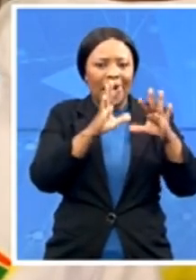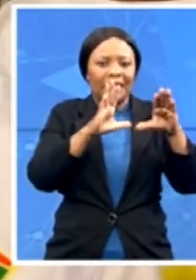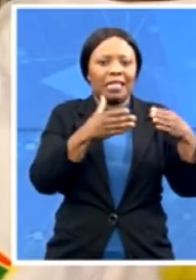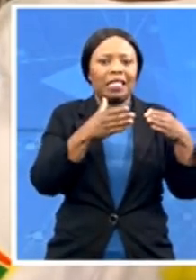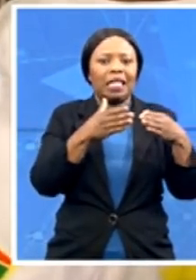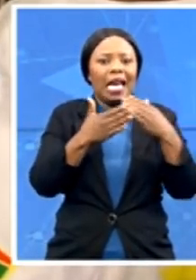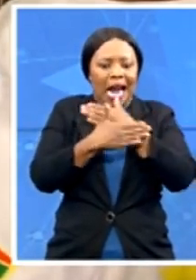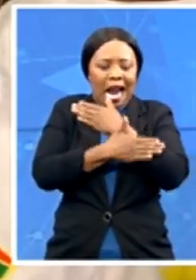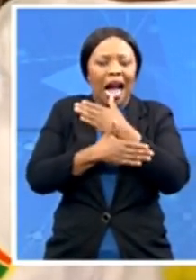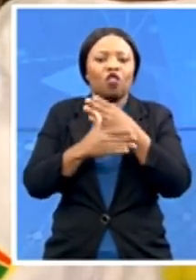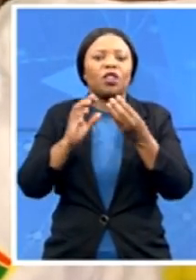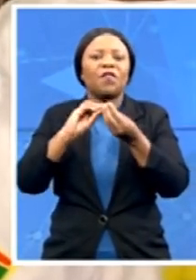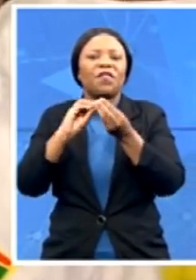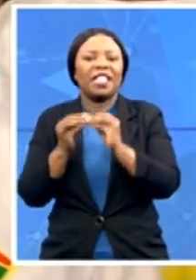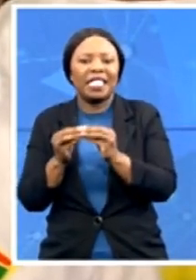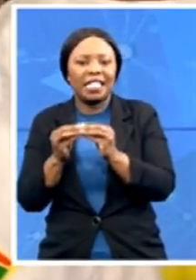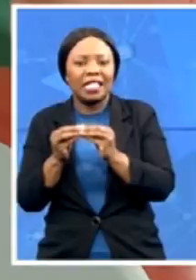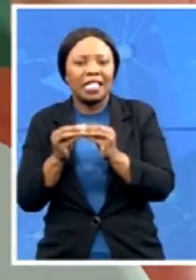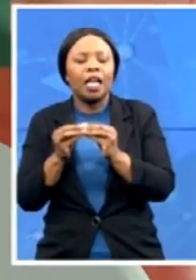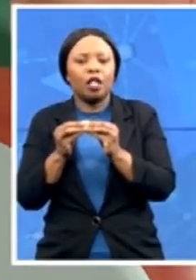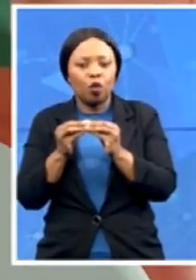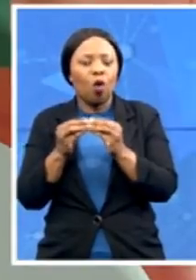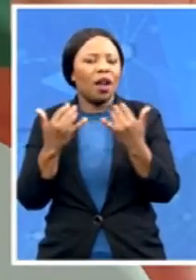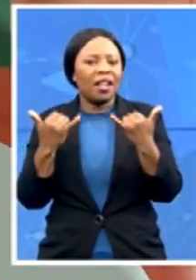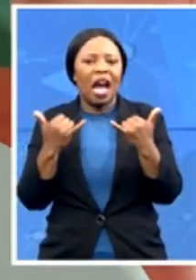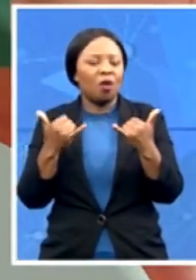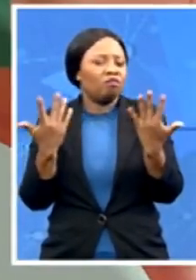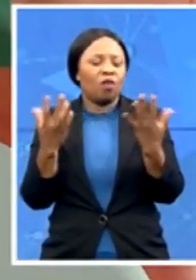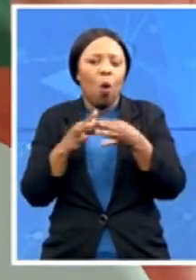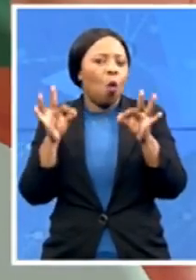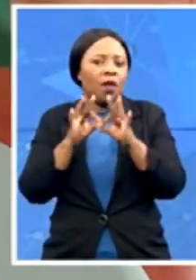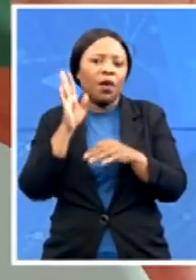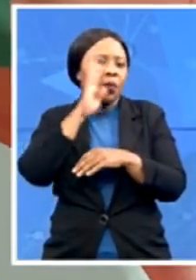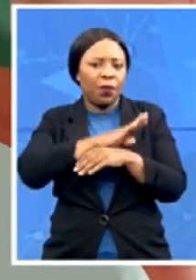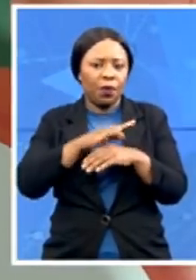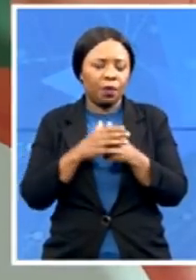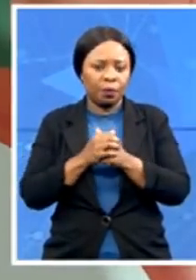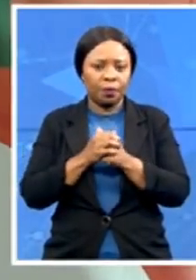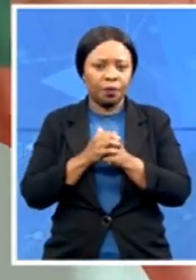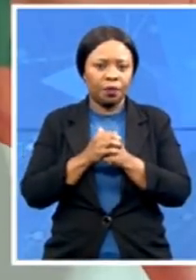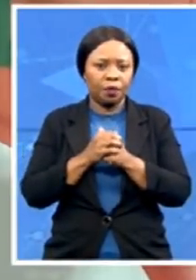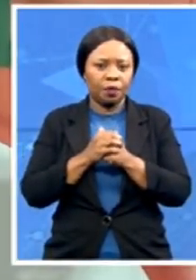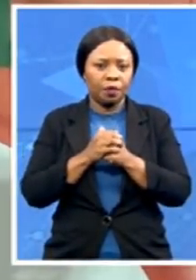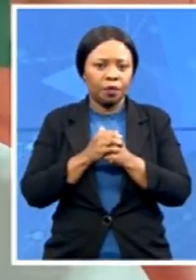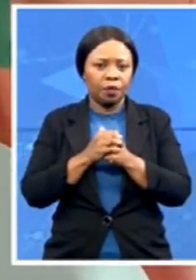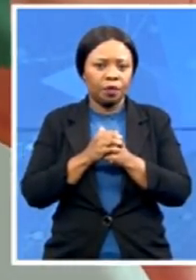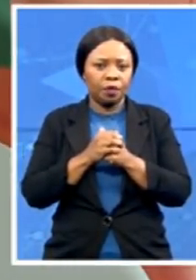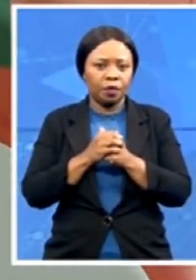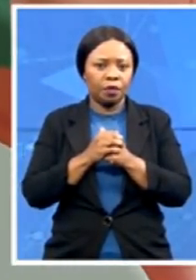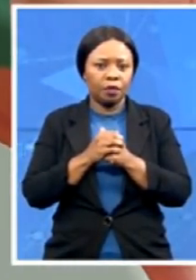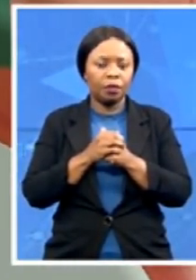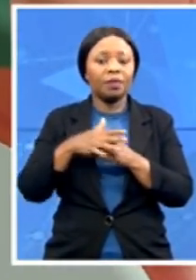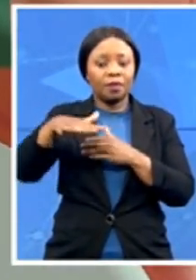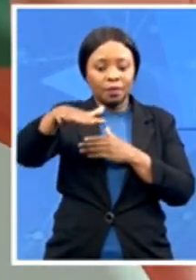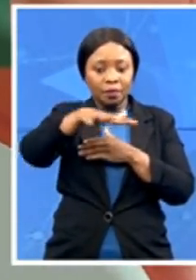an exercise in futility. At such a gathering, a quick and simple blueprint